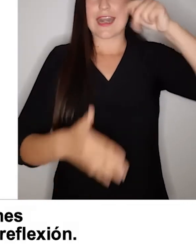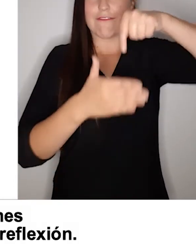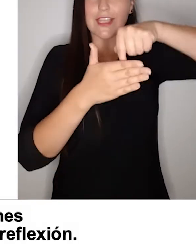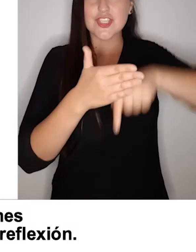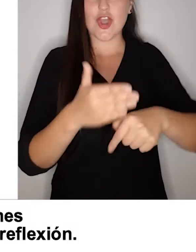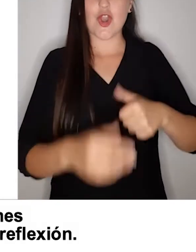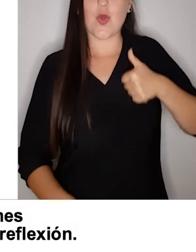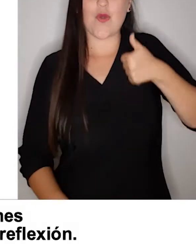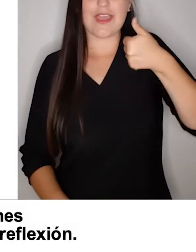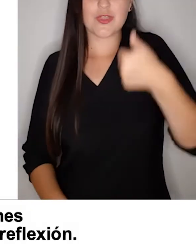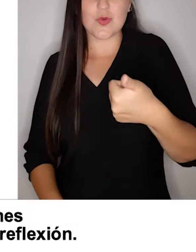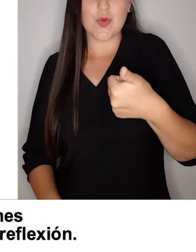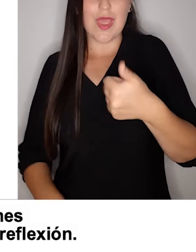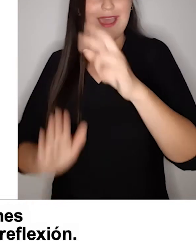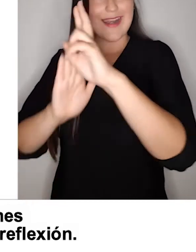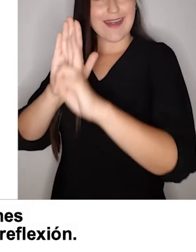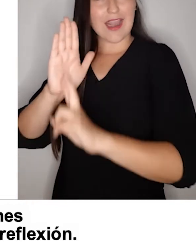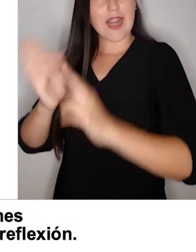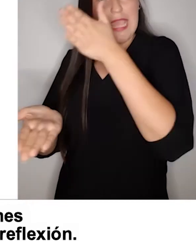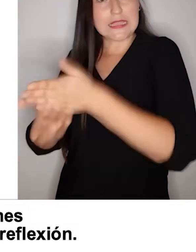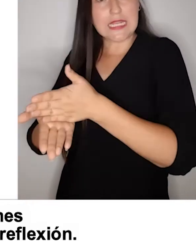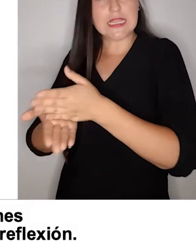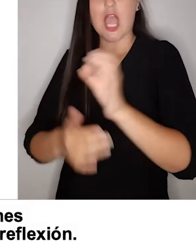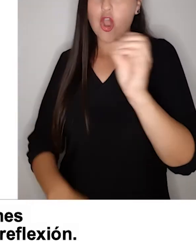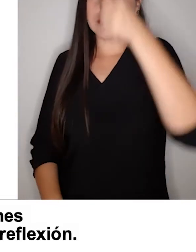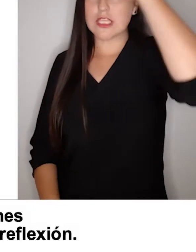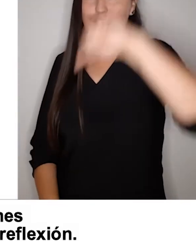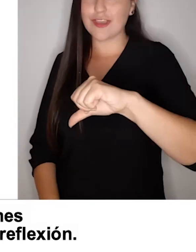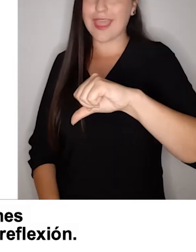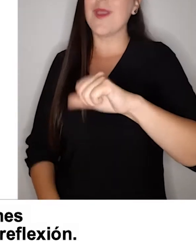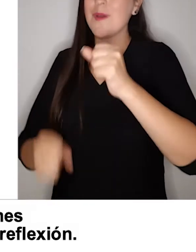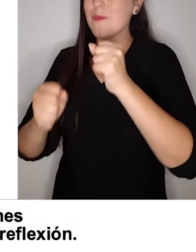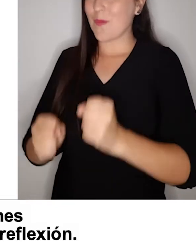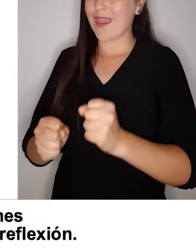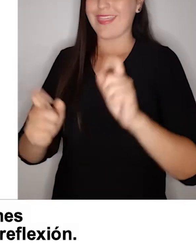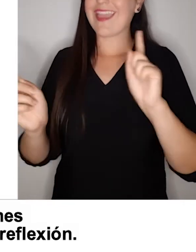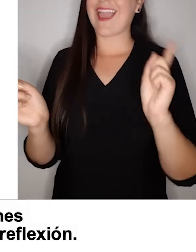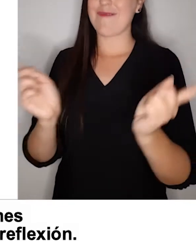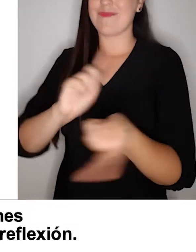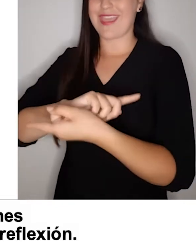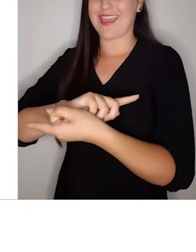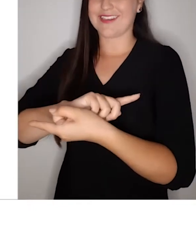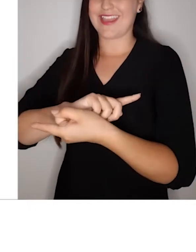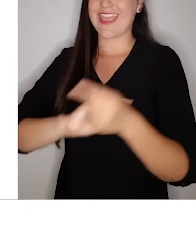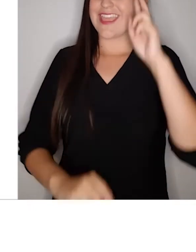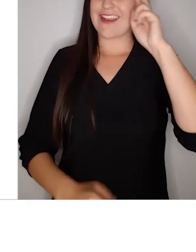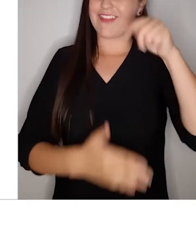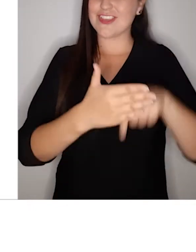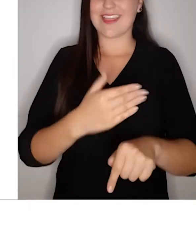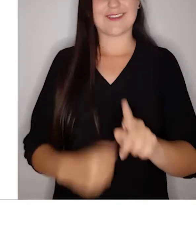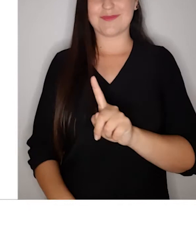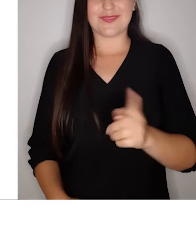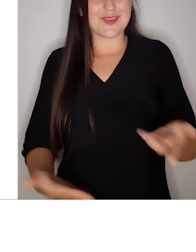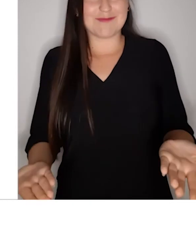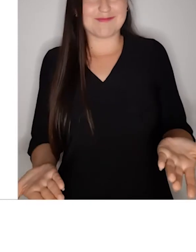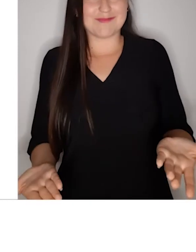Strict rules and sanctioning can breed opposition rather than reflection.